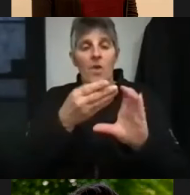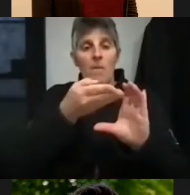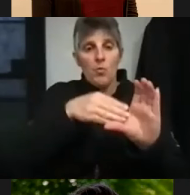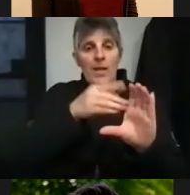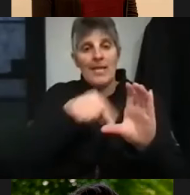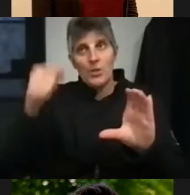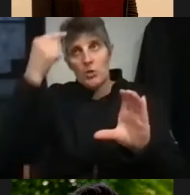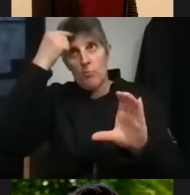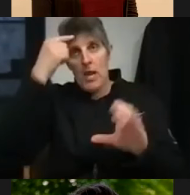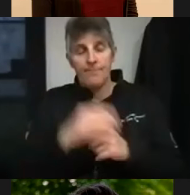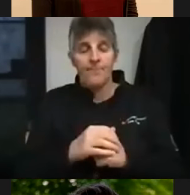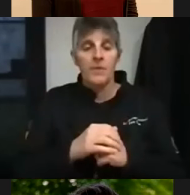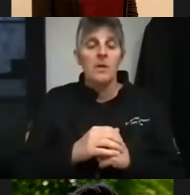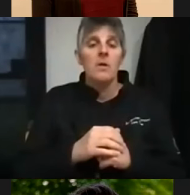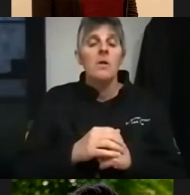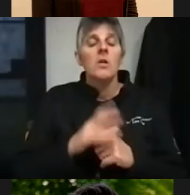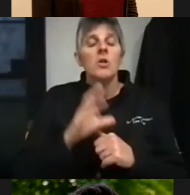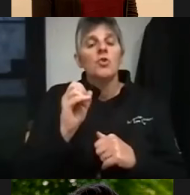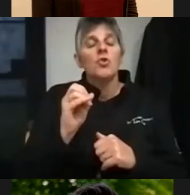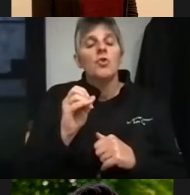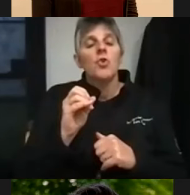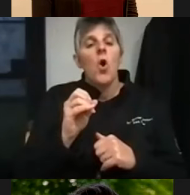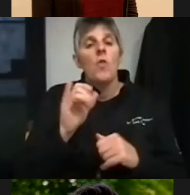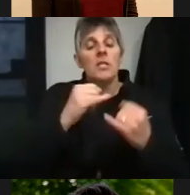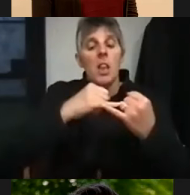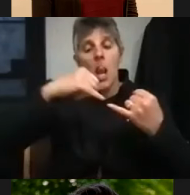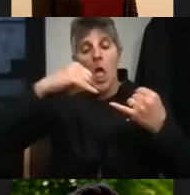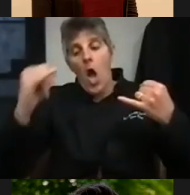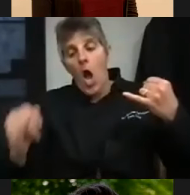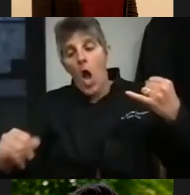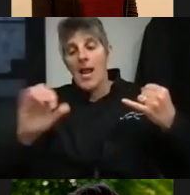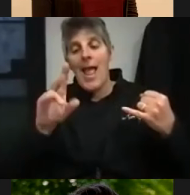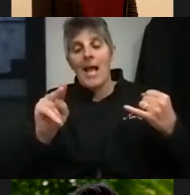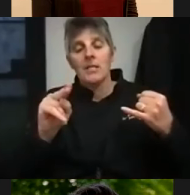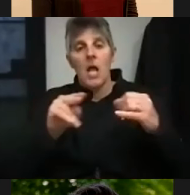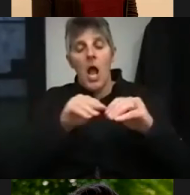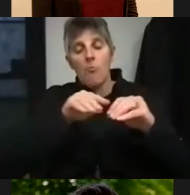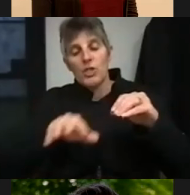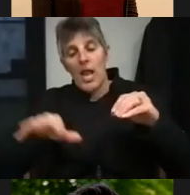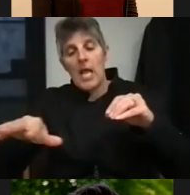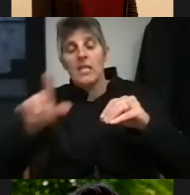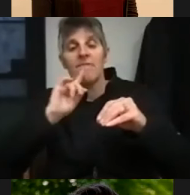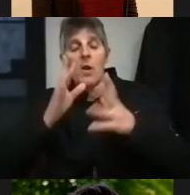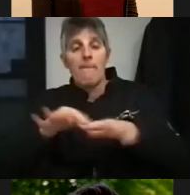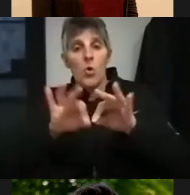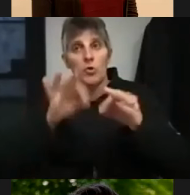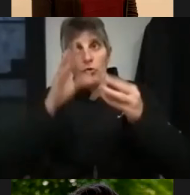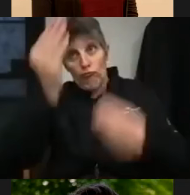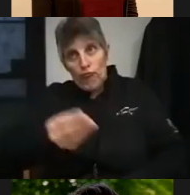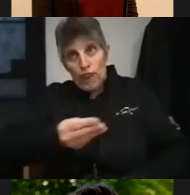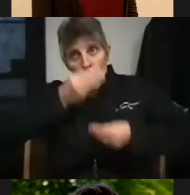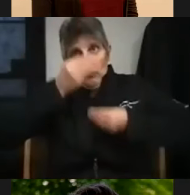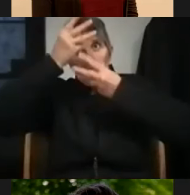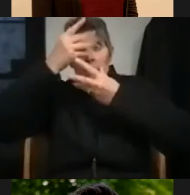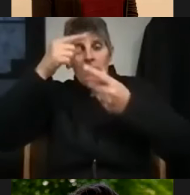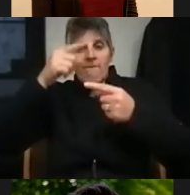brain. So this long axon projection is very important to relaying the visual information